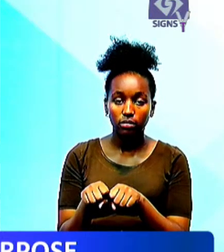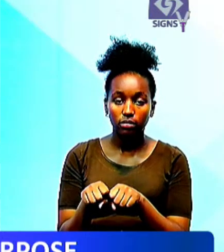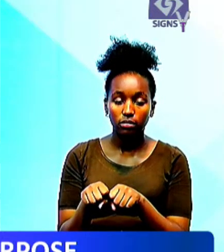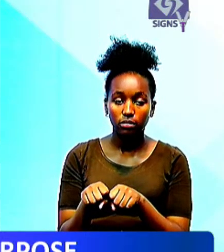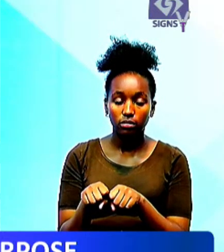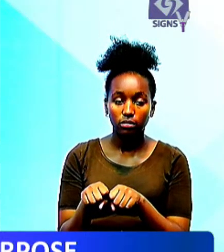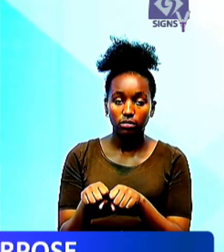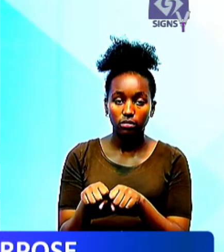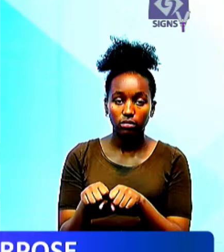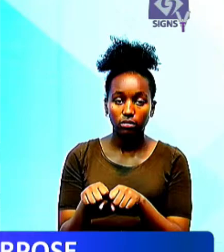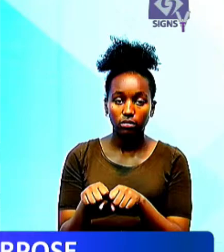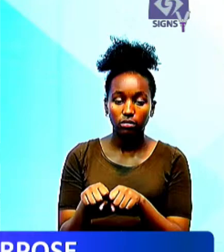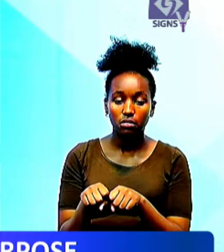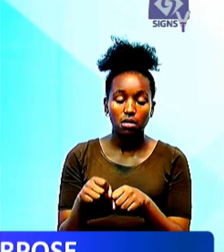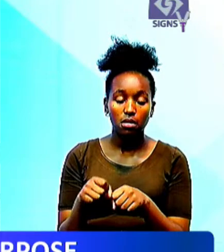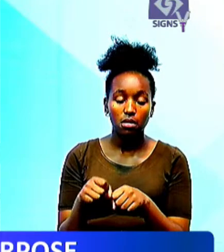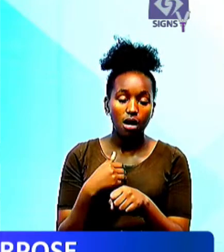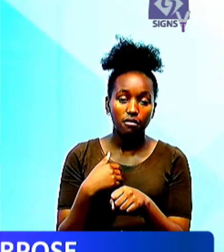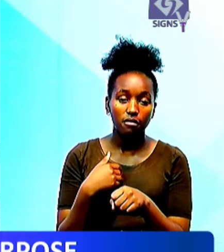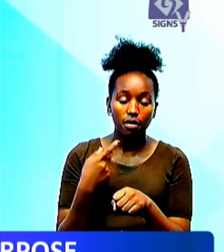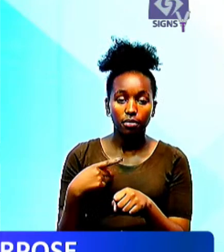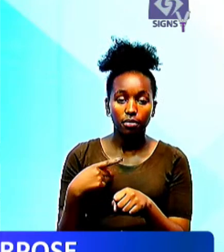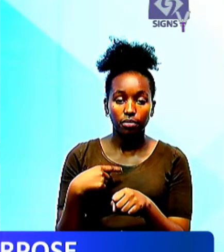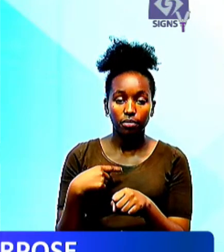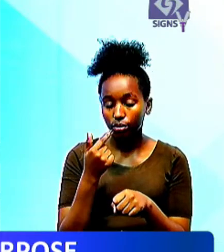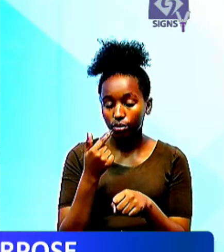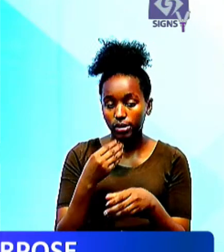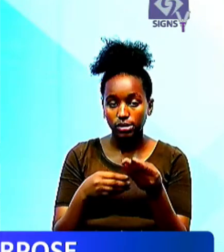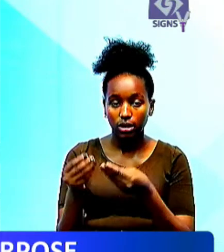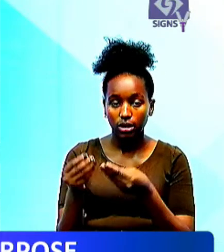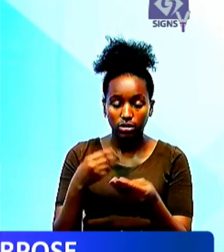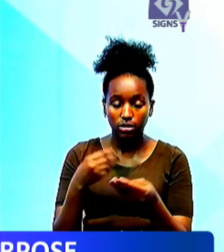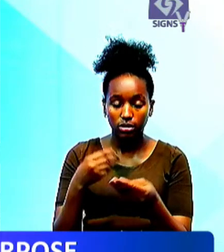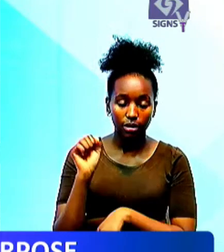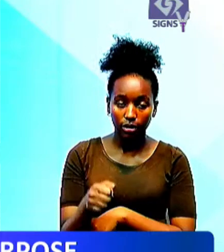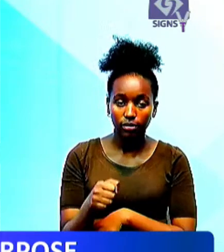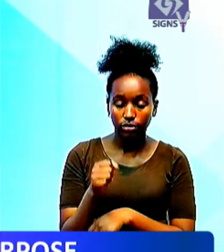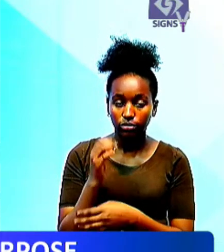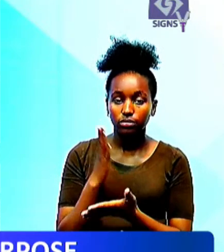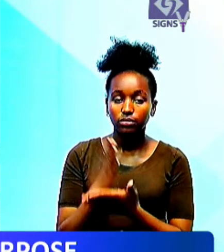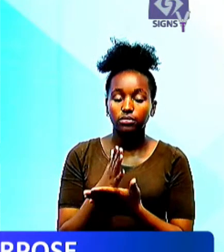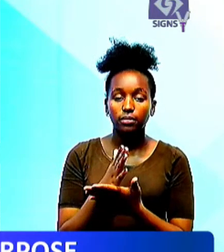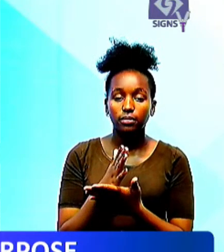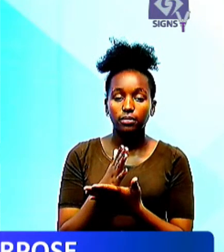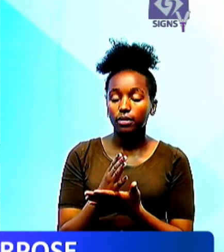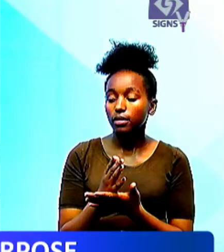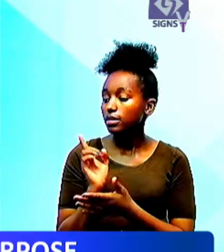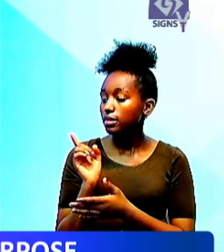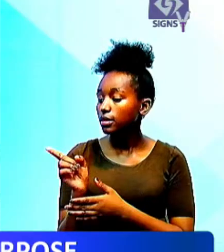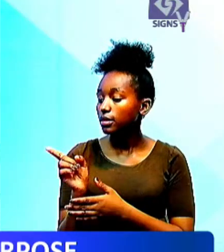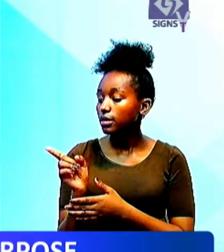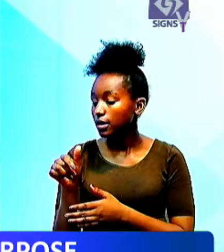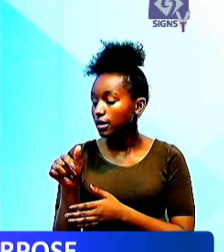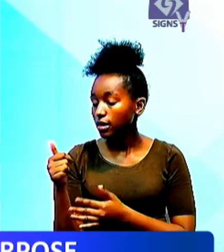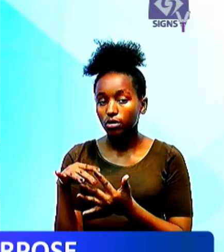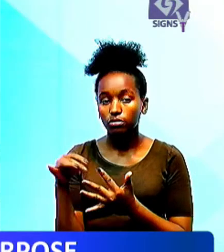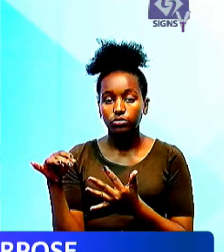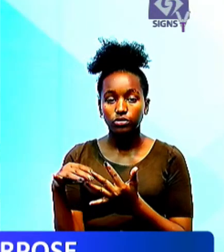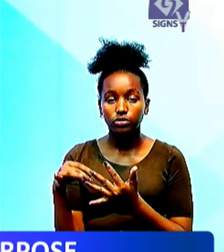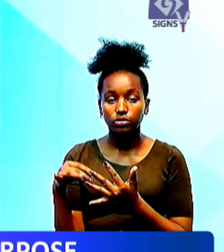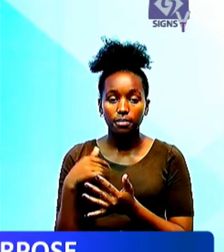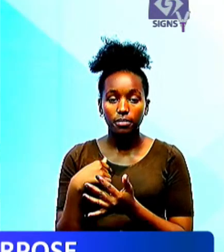a small following on the internet, so I can go buy the shoes, do the advertising, and sell those shoes. And there is an option also of putting